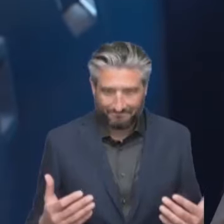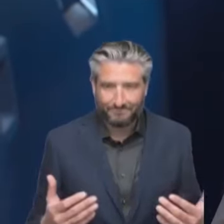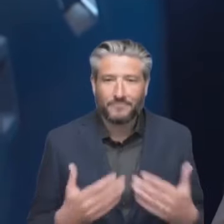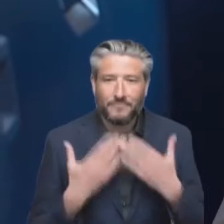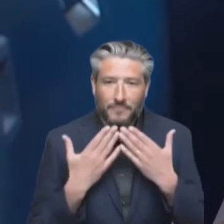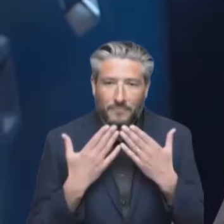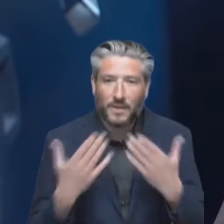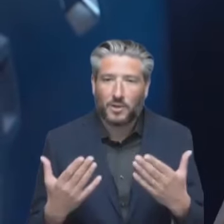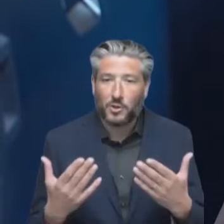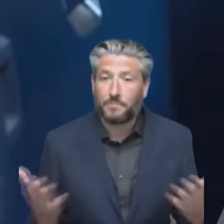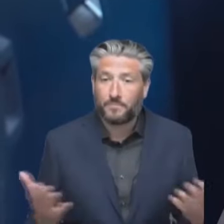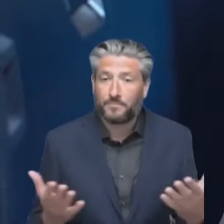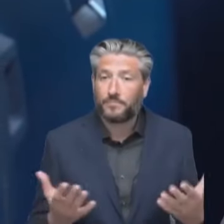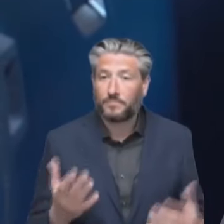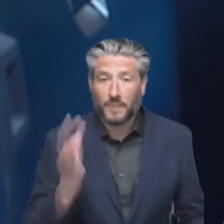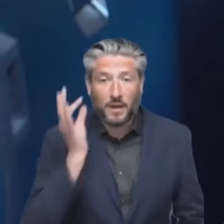Ladies and gentlemen, the